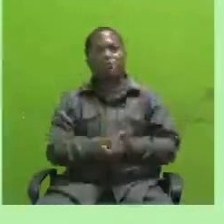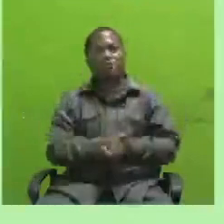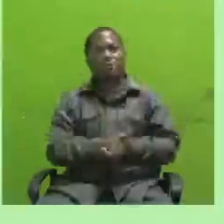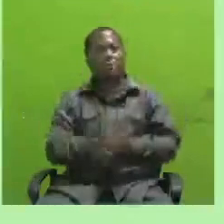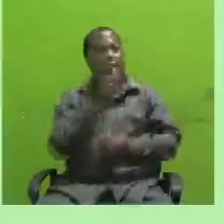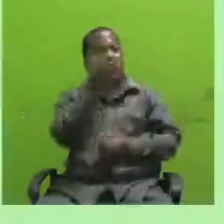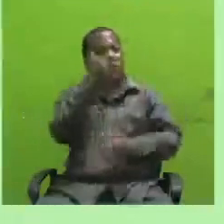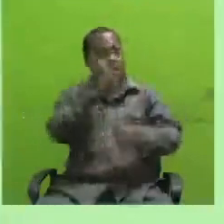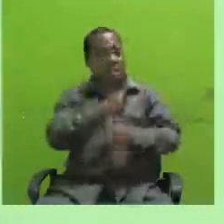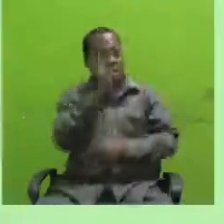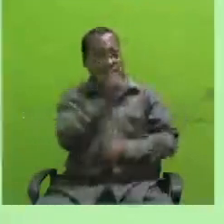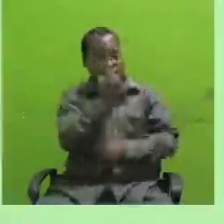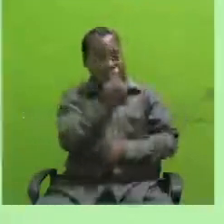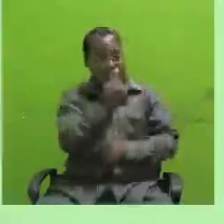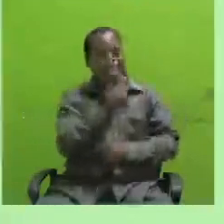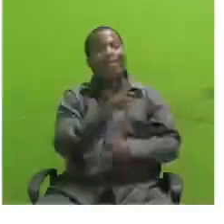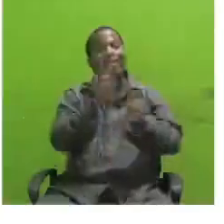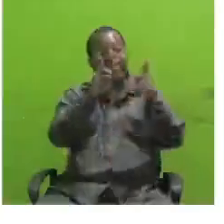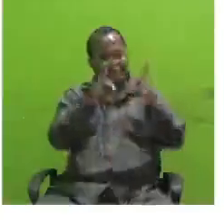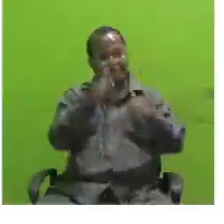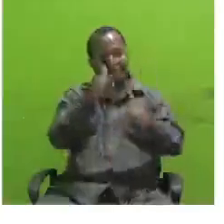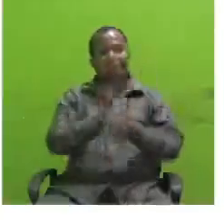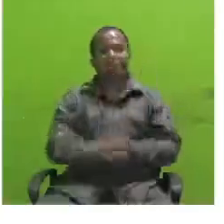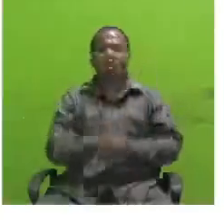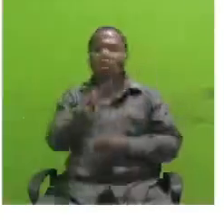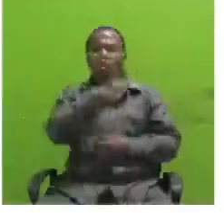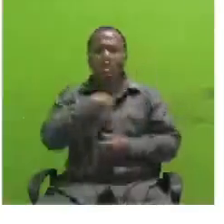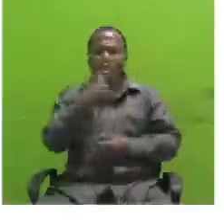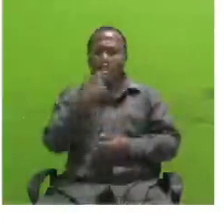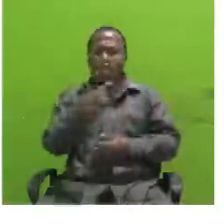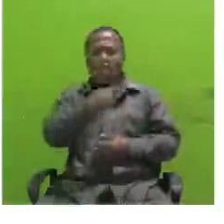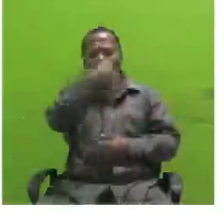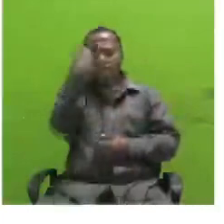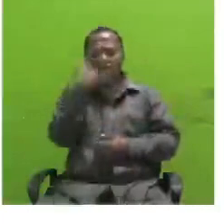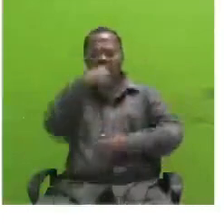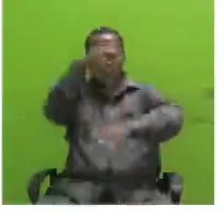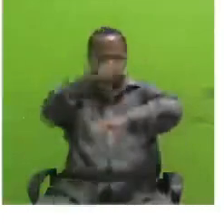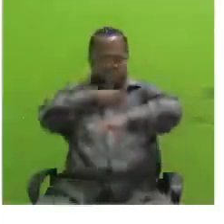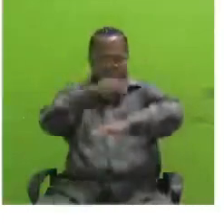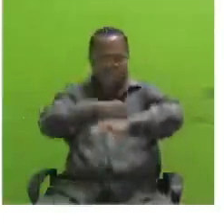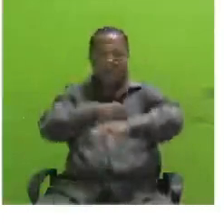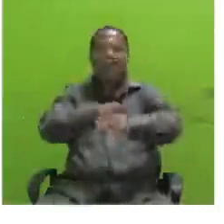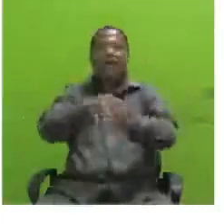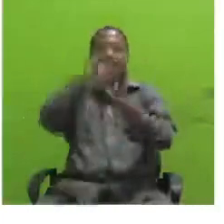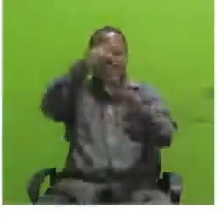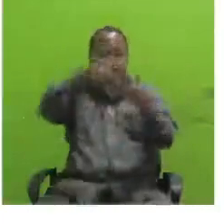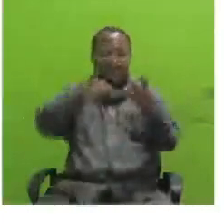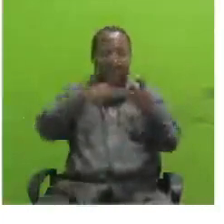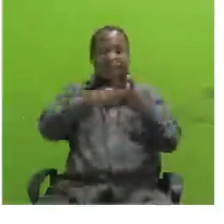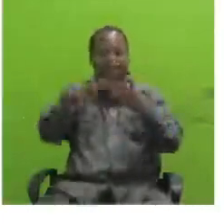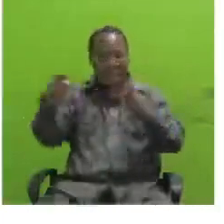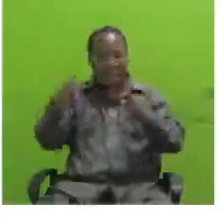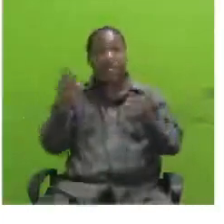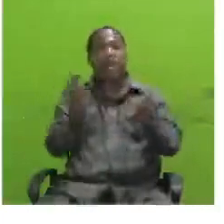you drawn yourself? Very good. We say that a face of clock has 3 hands, also